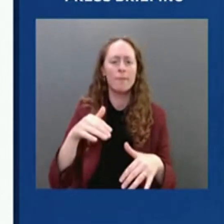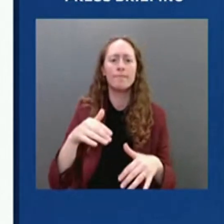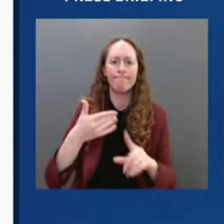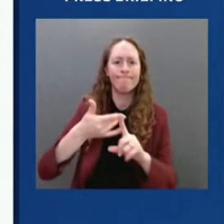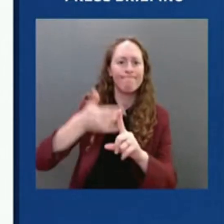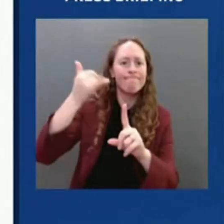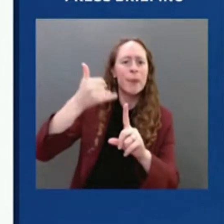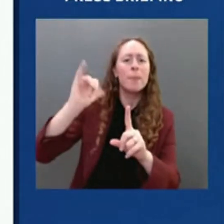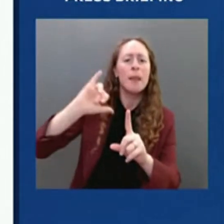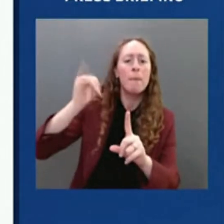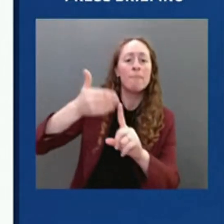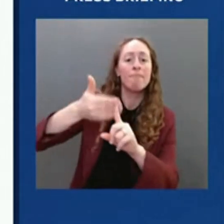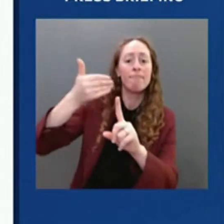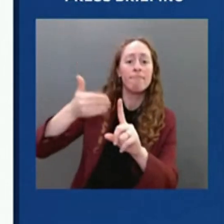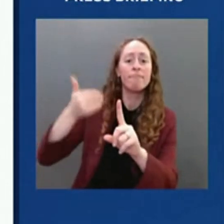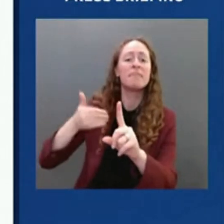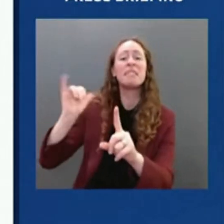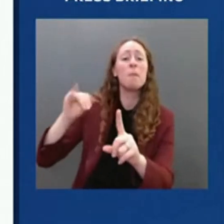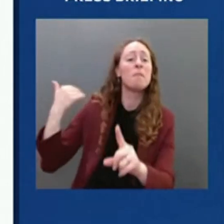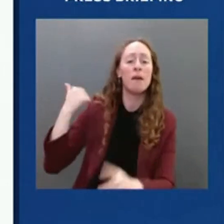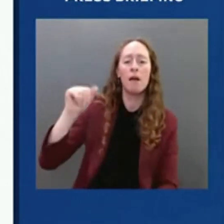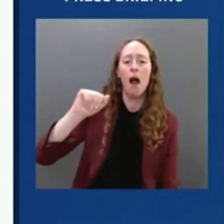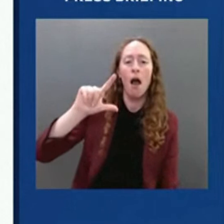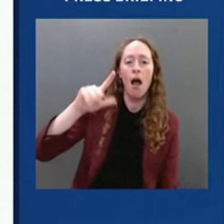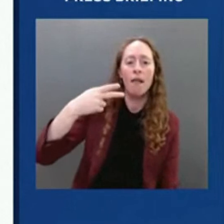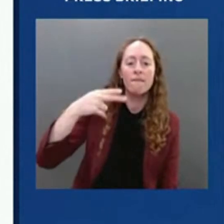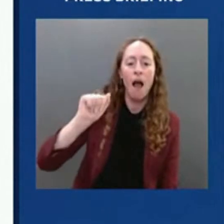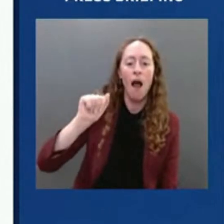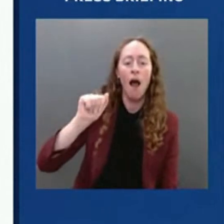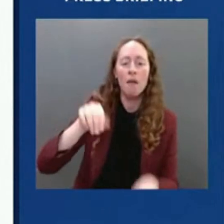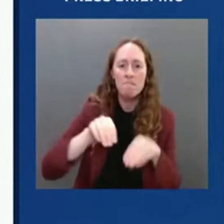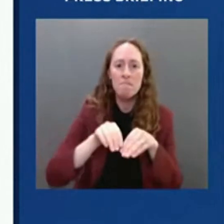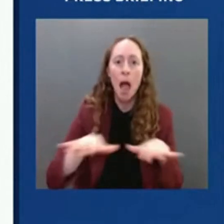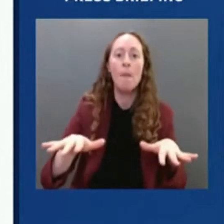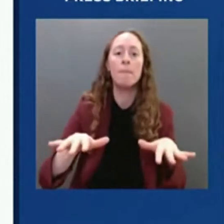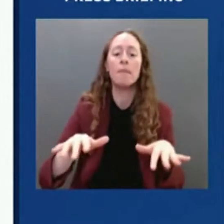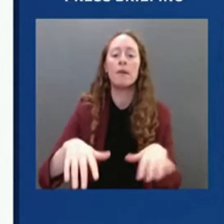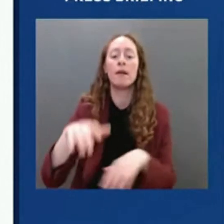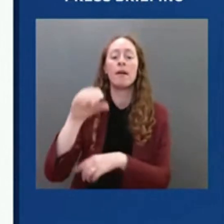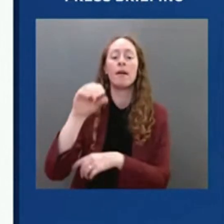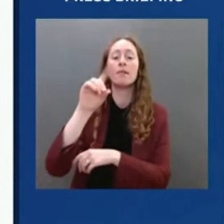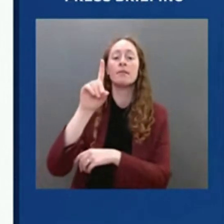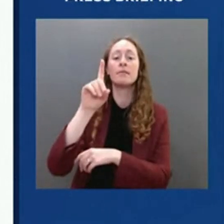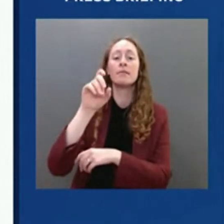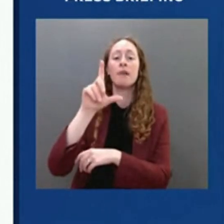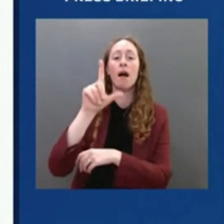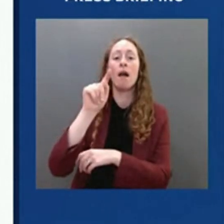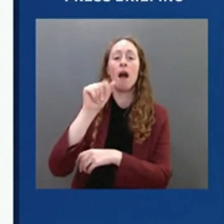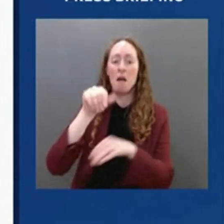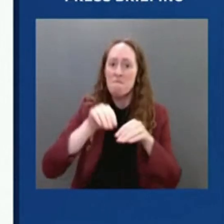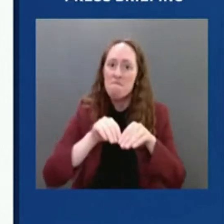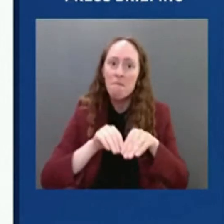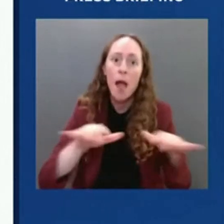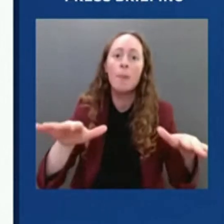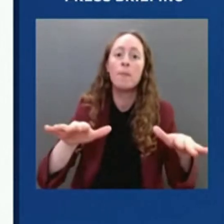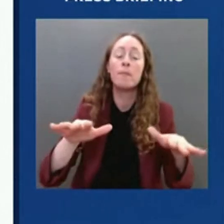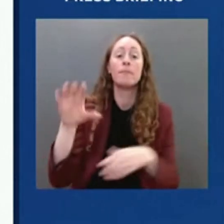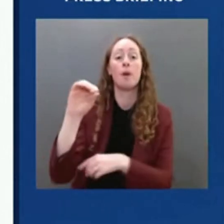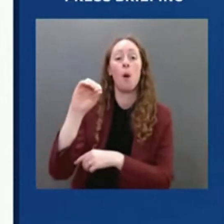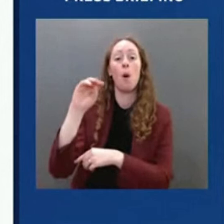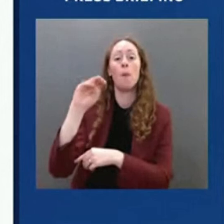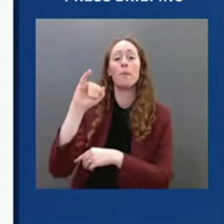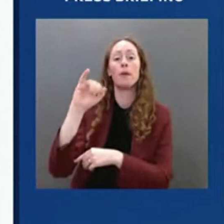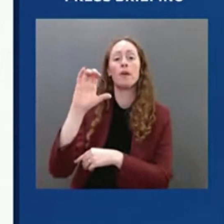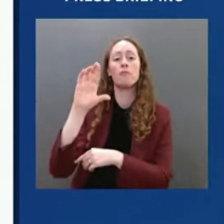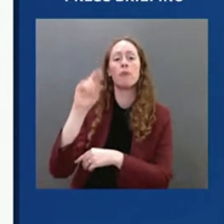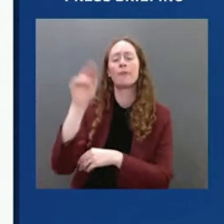on the far right with Omicron. But Omicron as a broad category has been particularly